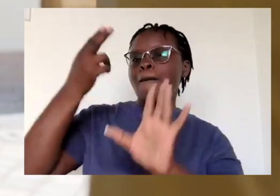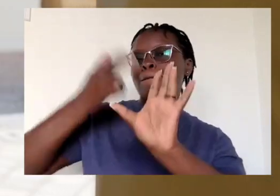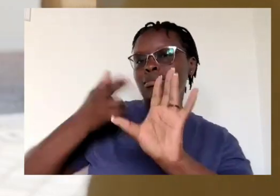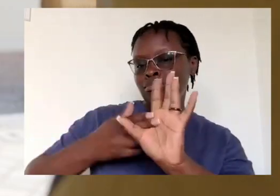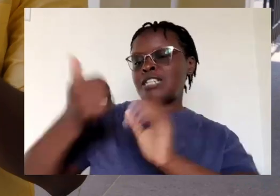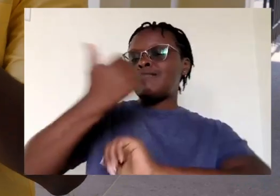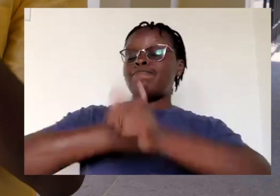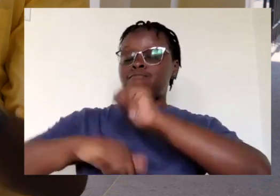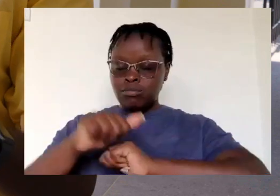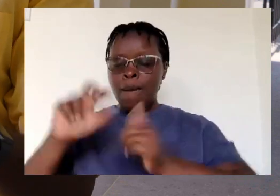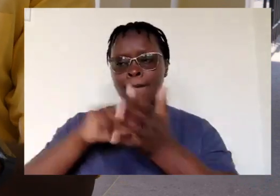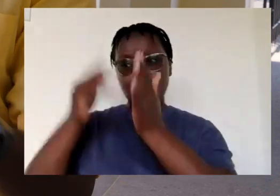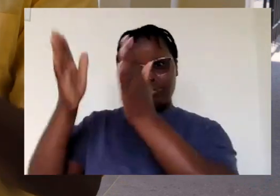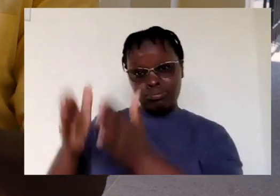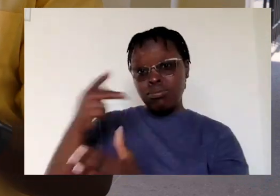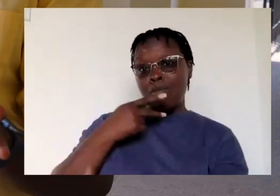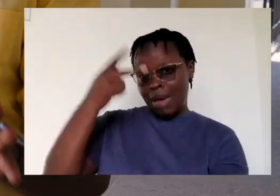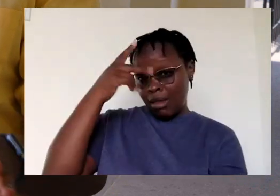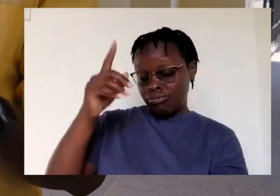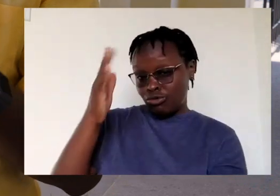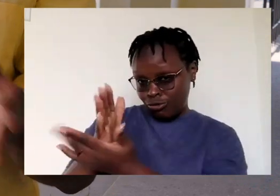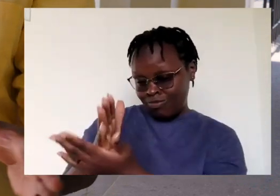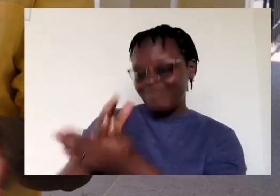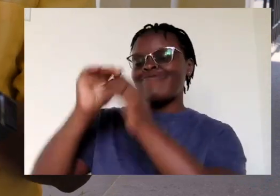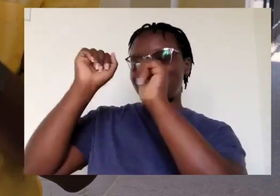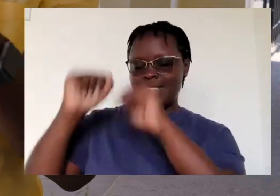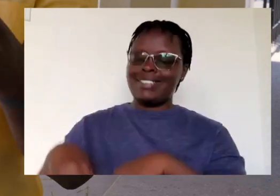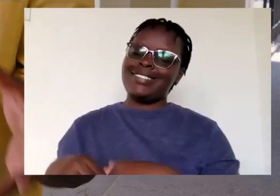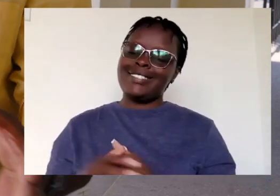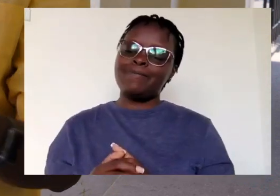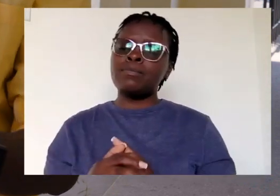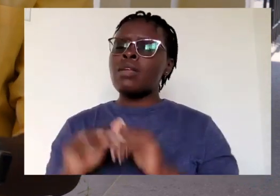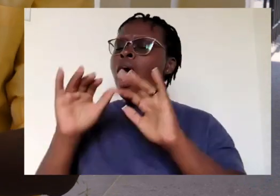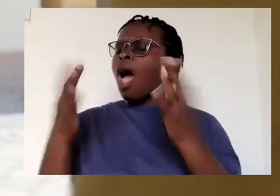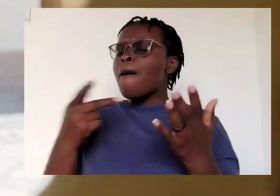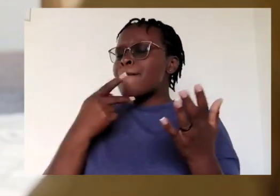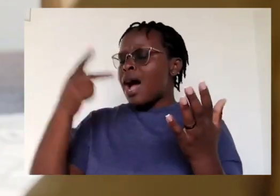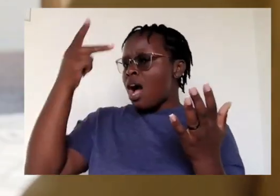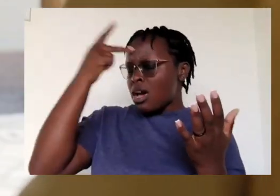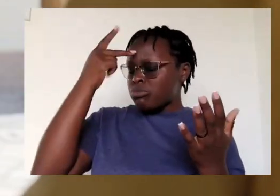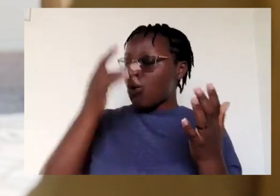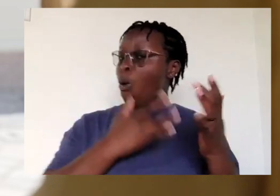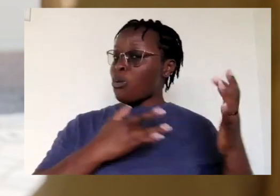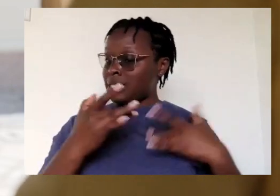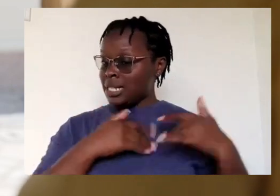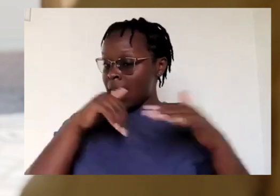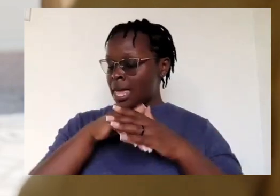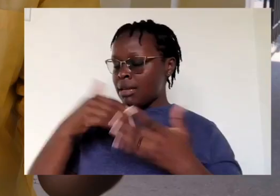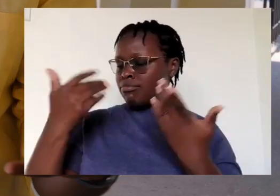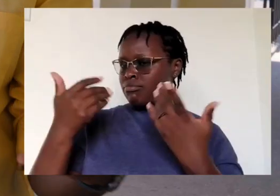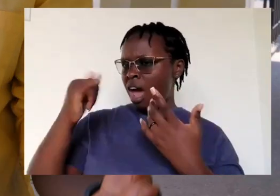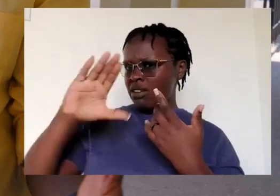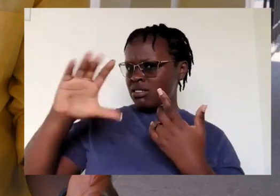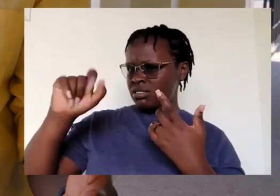engagement. Other than being a chief officer, you're also a parent. So this is a good moment for you to kind of combine both. How have parents been considered in the